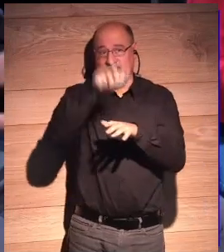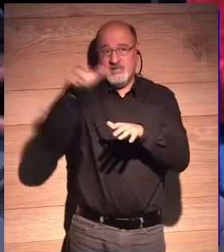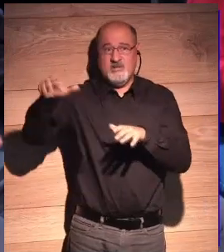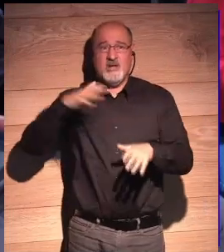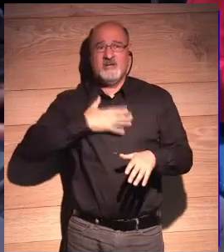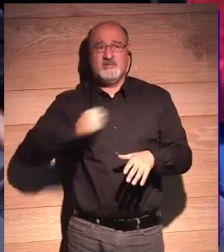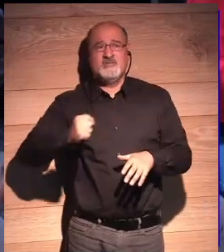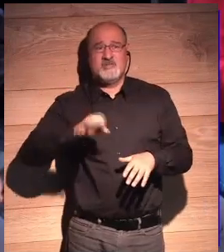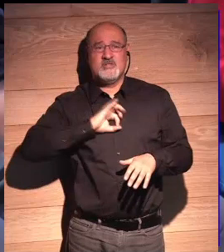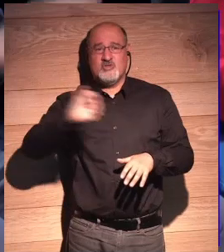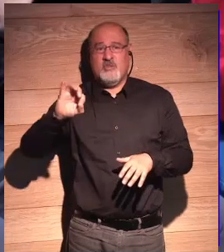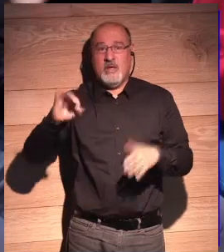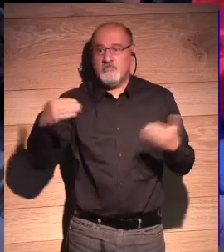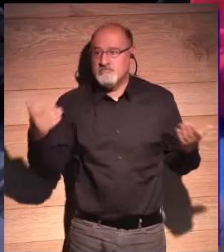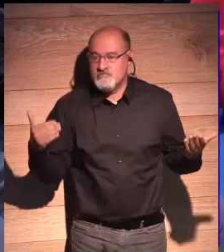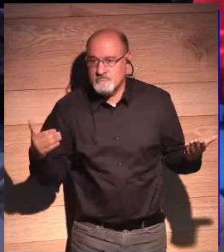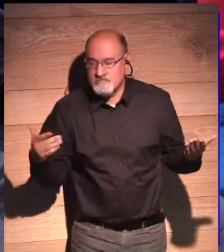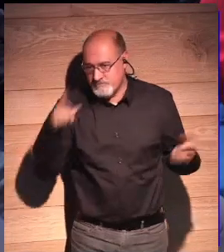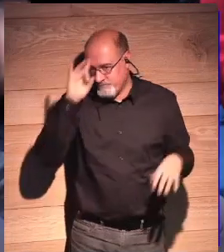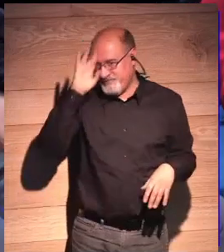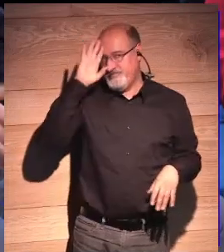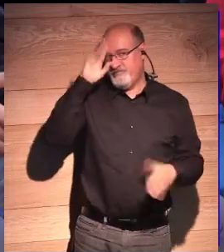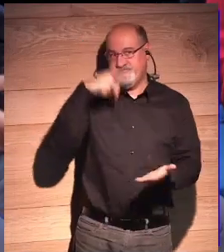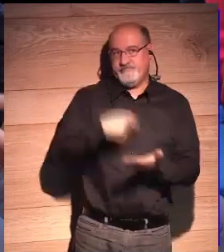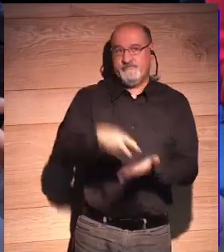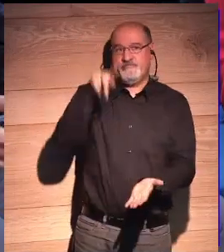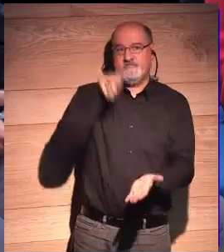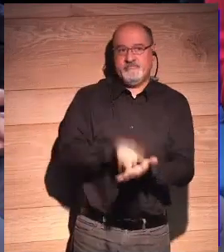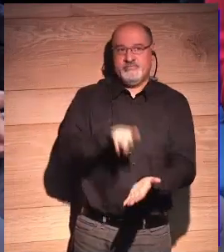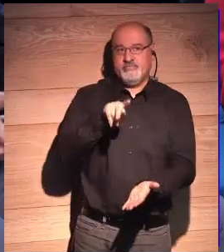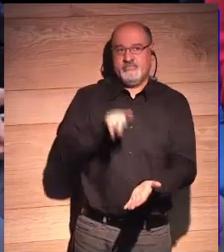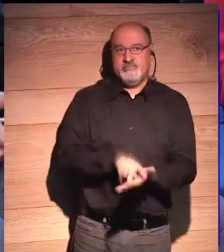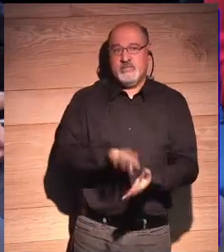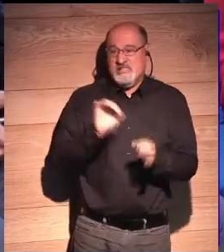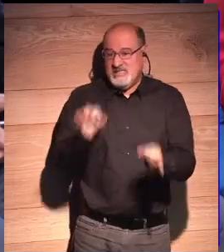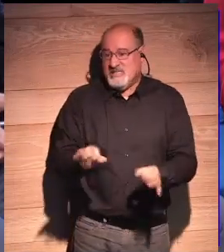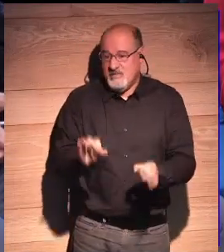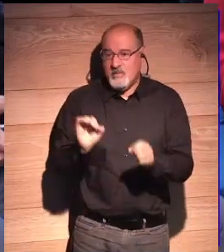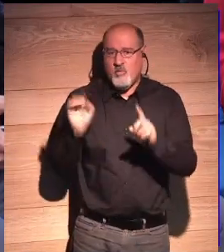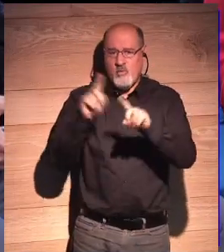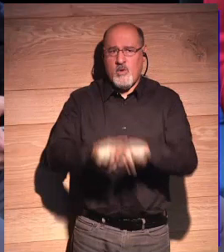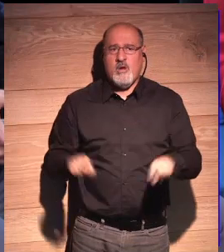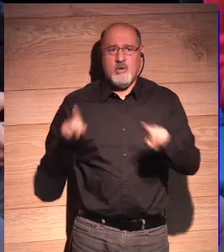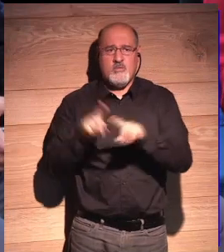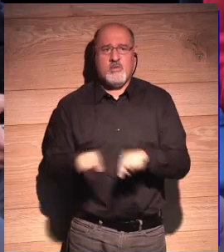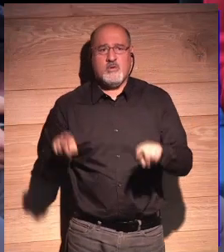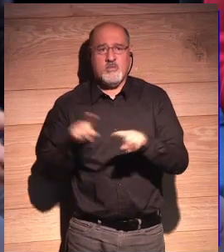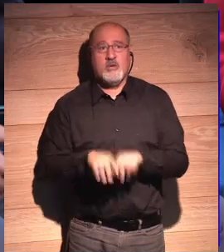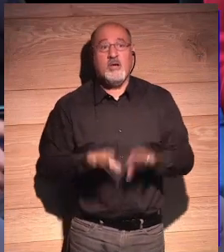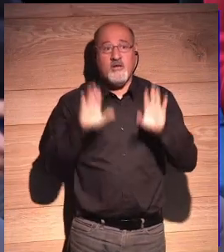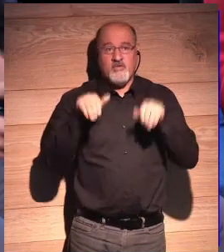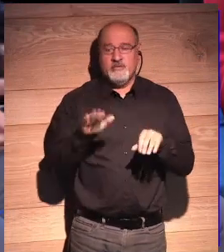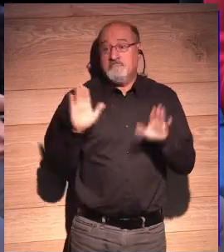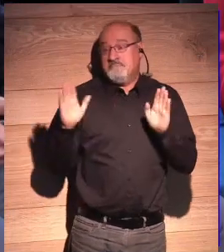of dreck, and he had lines down the block, and so I was that was when I thought, like, I'm going to